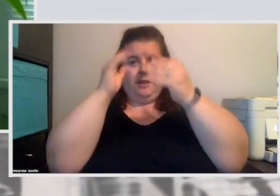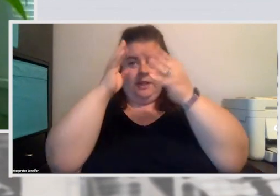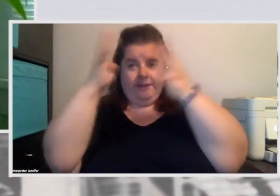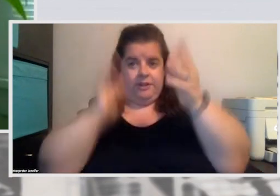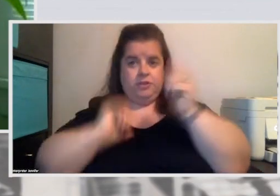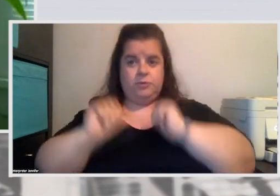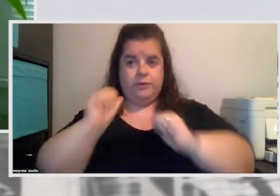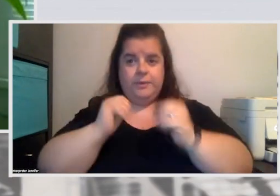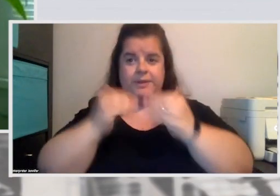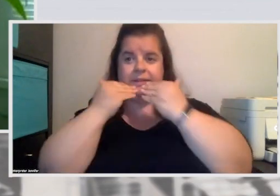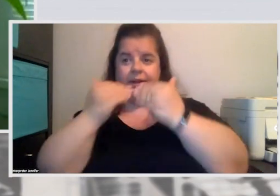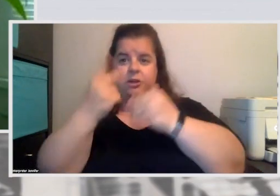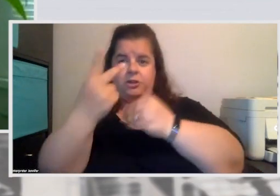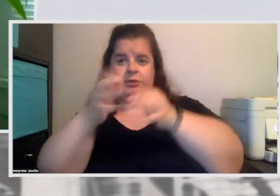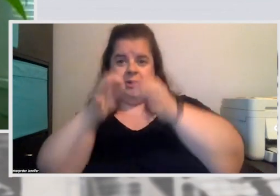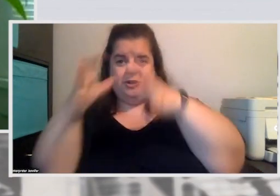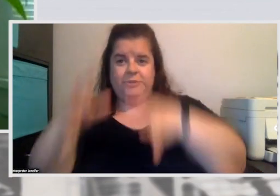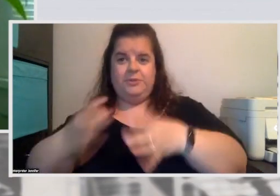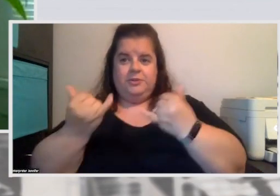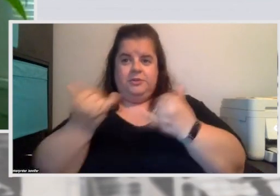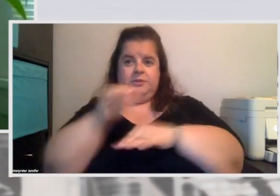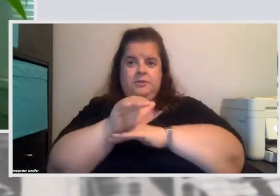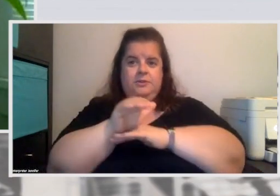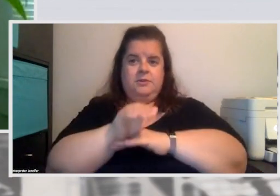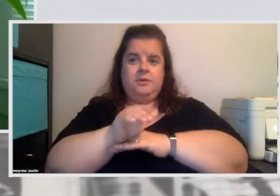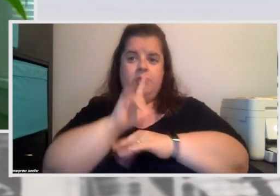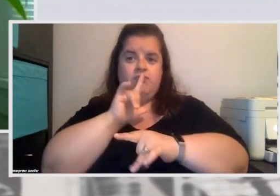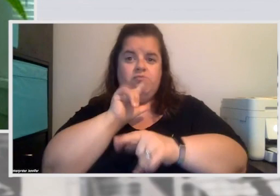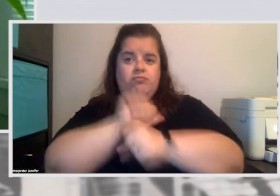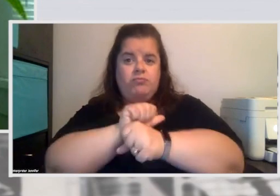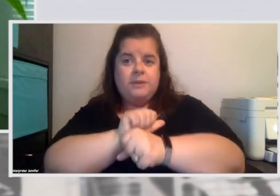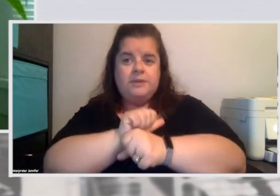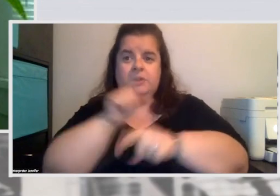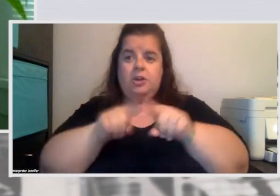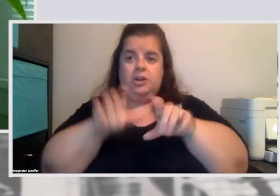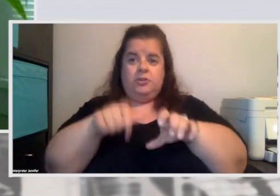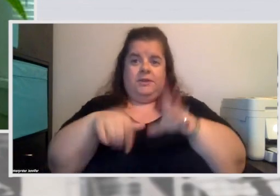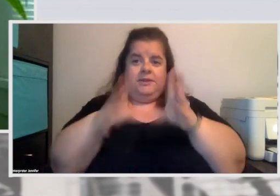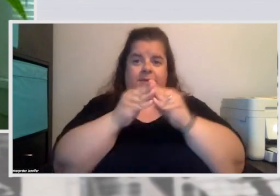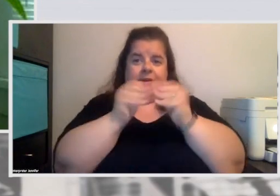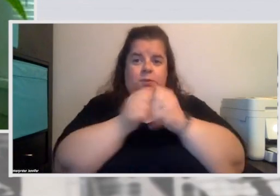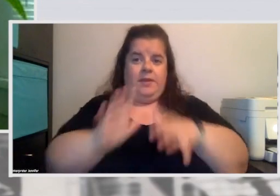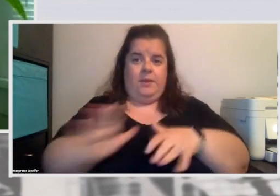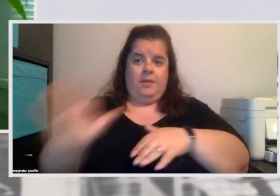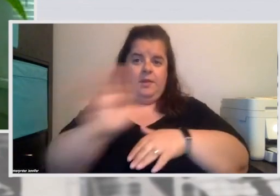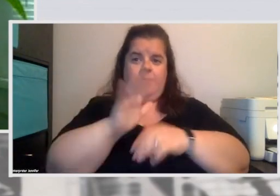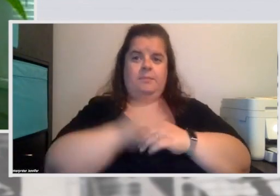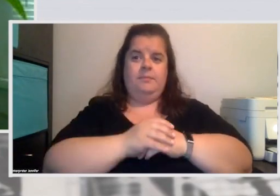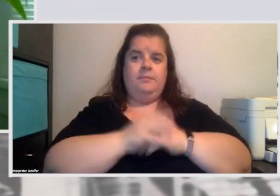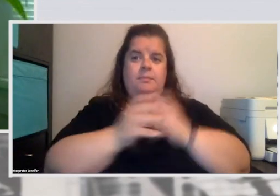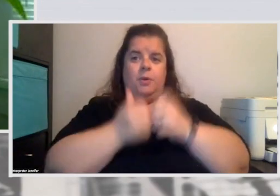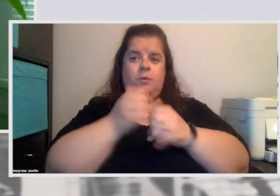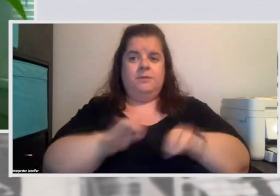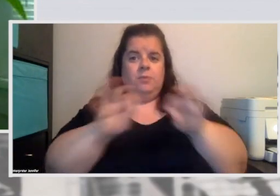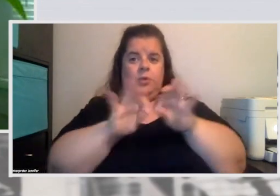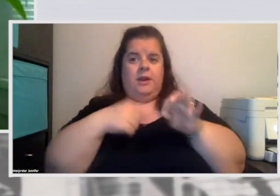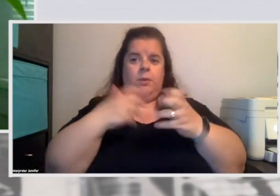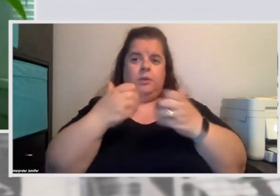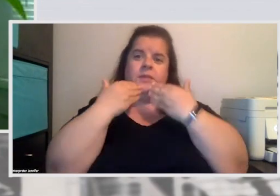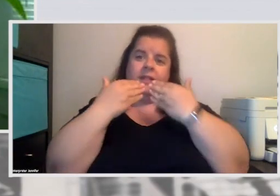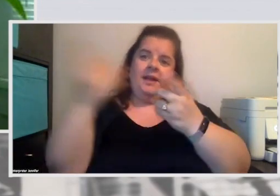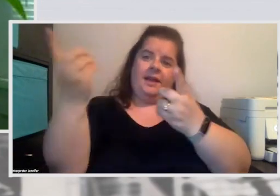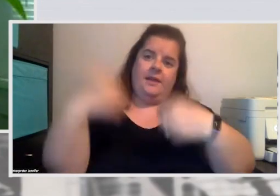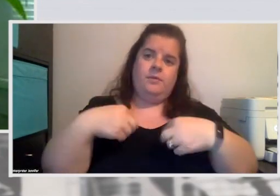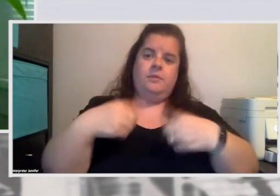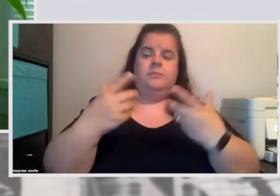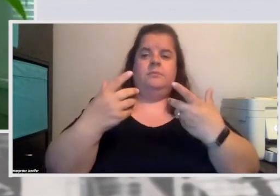Thank you to our 2 interpreters tonight. We literally could not do these meetings without them. Most importantly, I want to thank everybody who came out as a resident. It's really